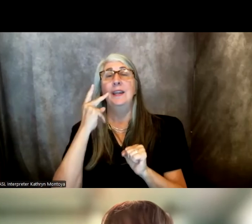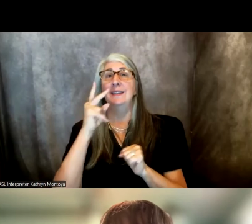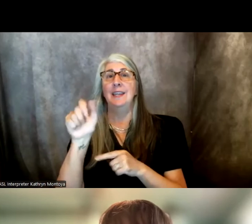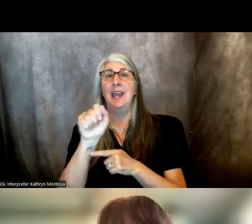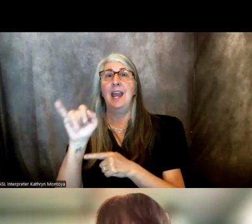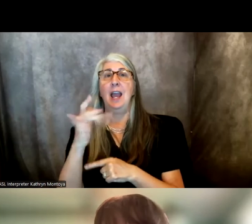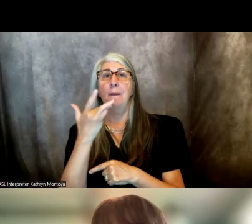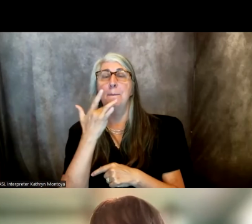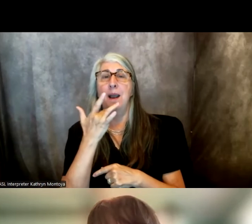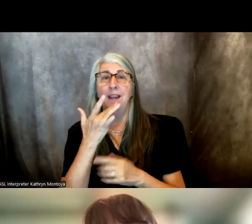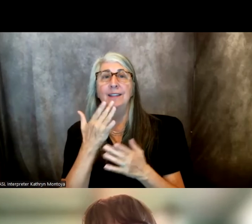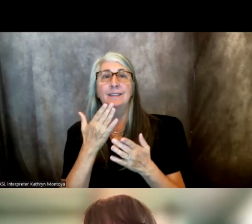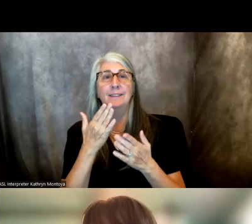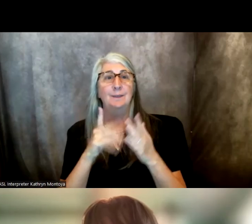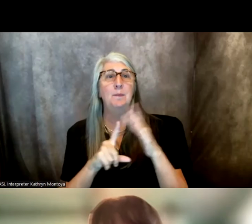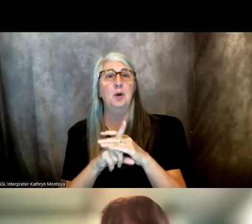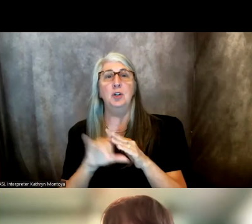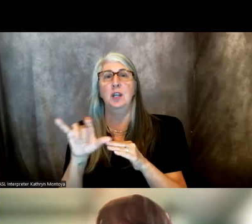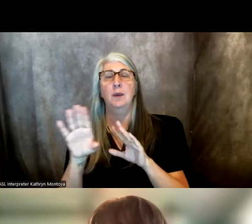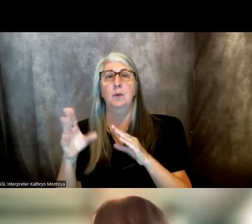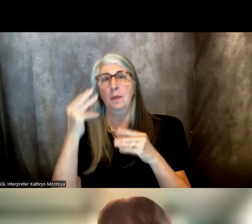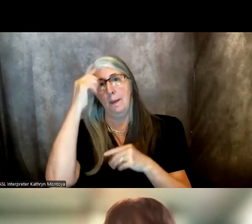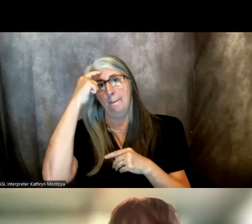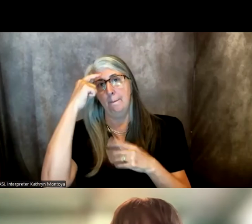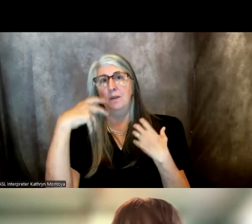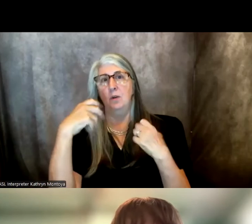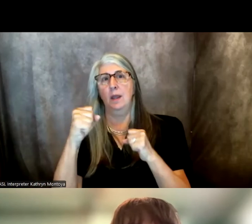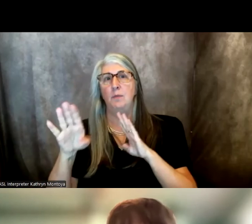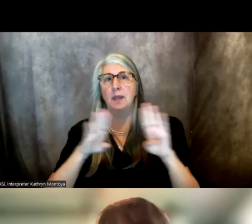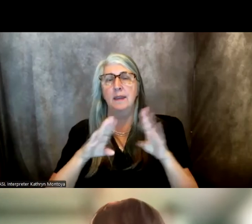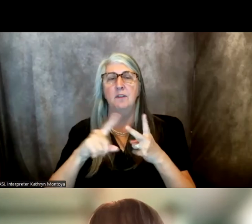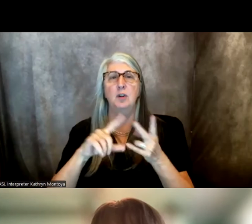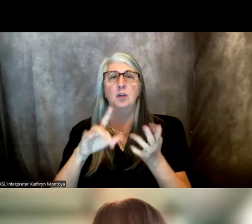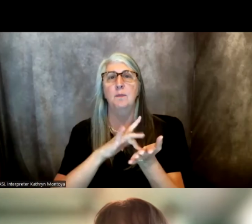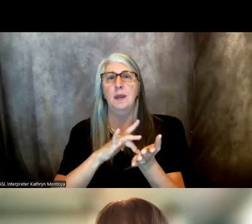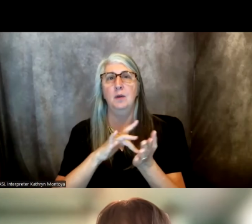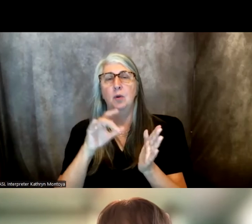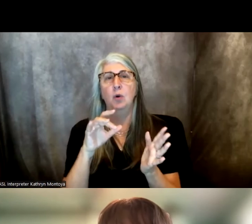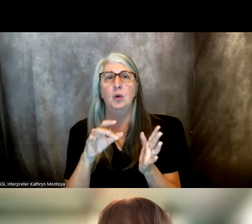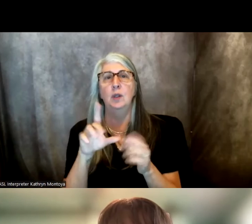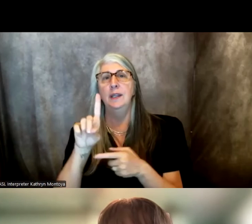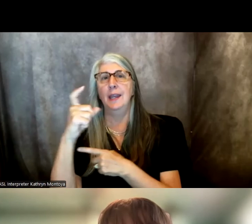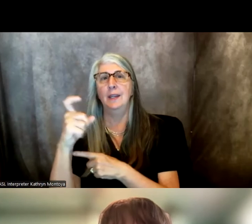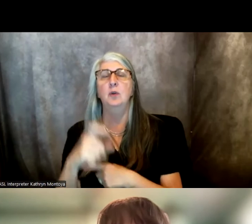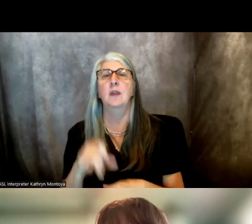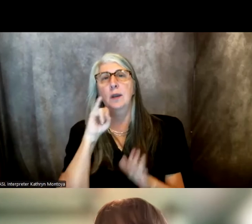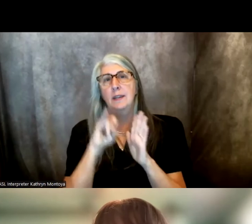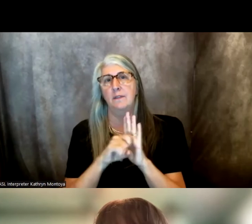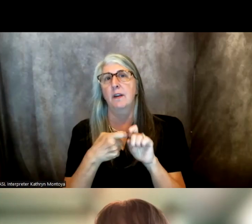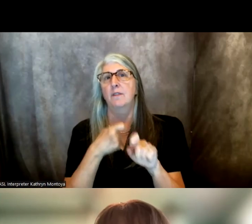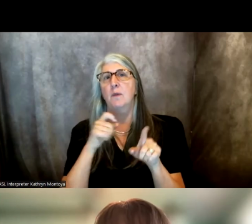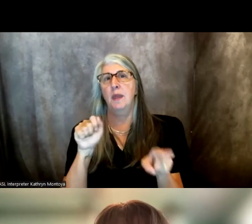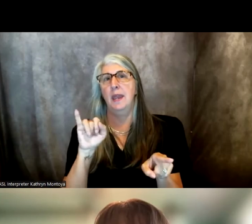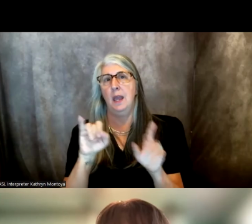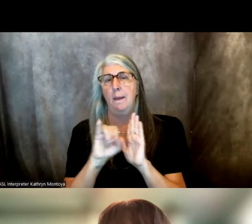in things like mental health behaviors or medical diagnoses that are identified by AI models. Given